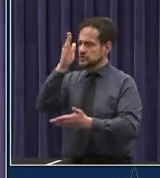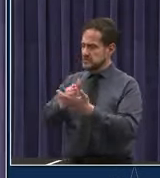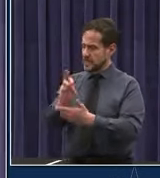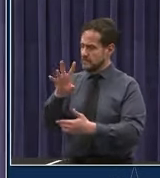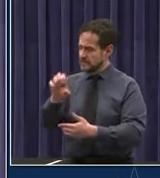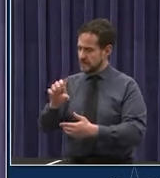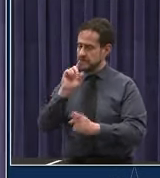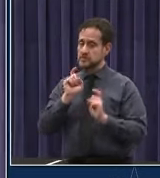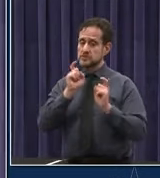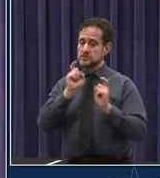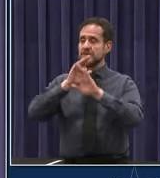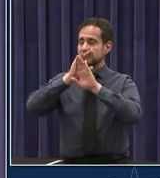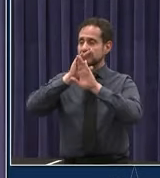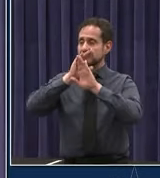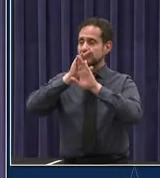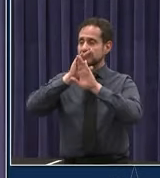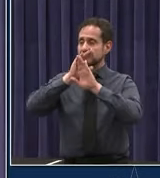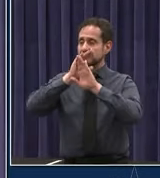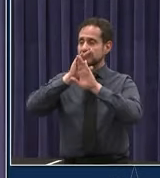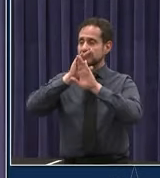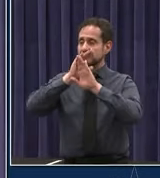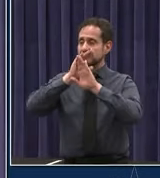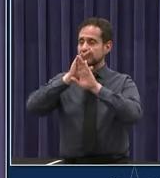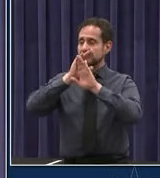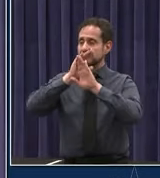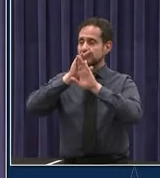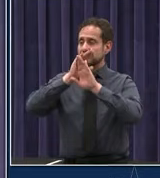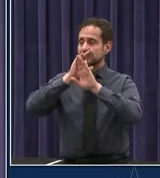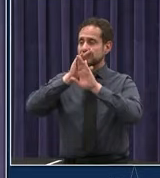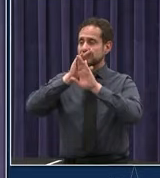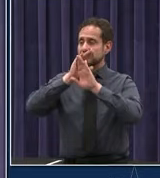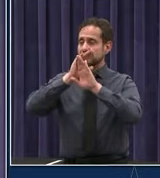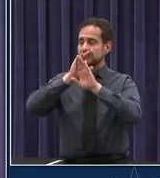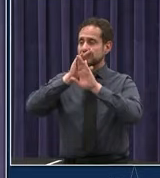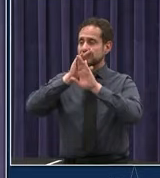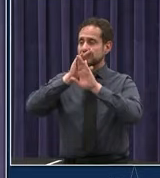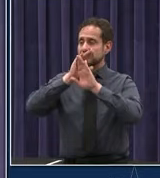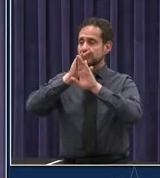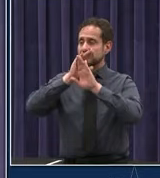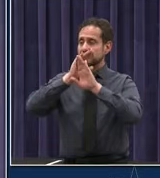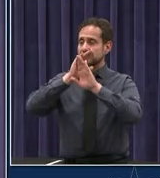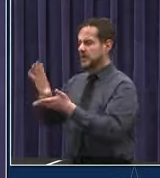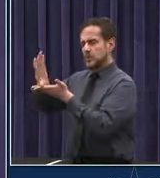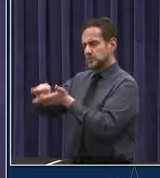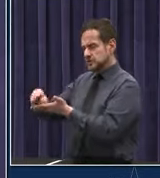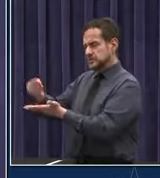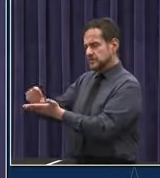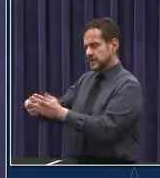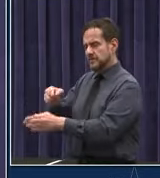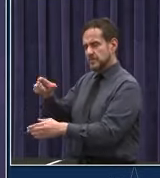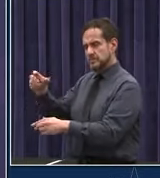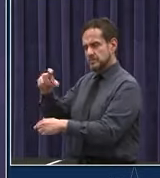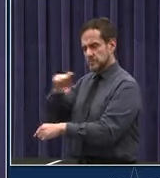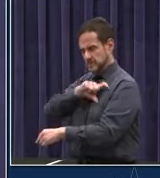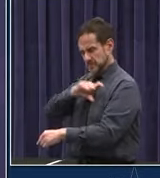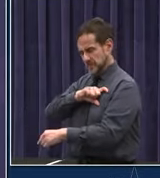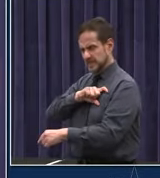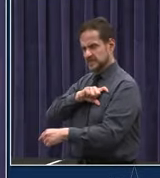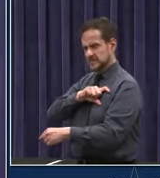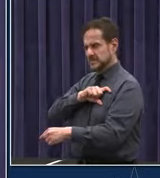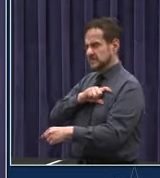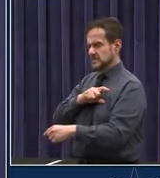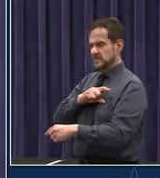drift down and take away resources from our department, it's not an either or proposition. And I think